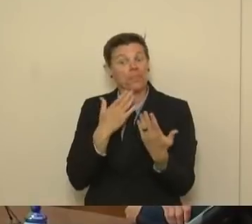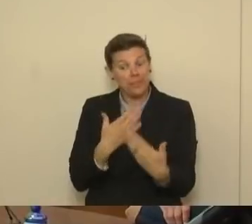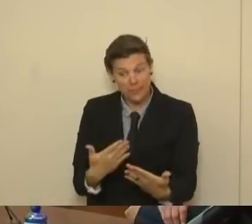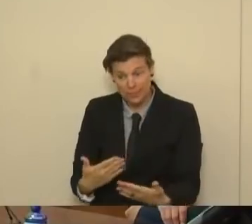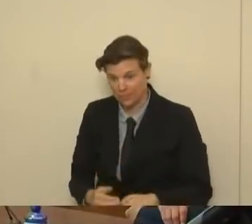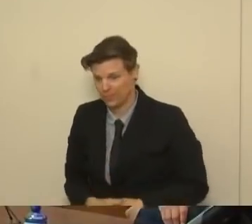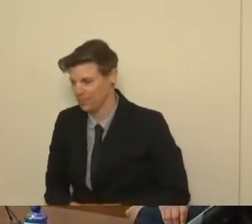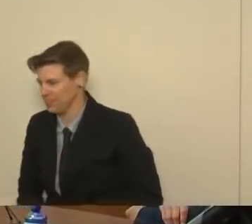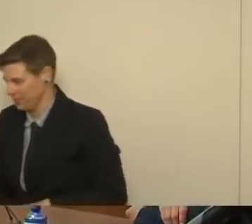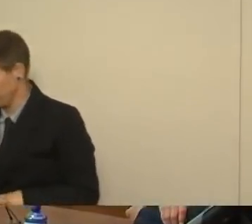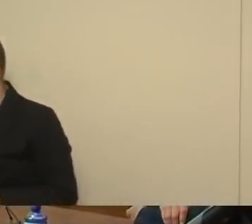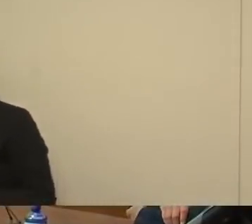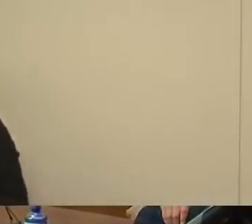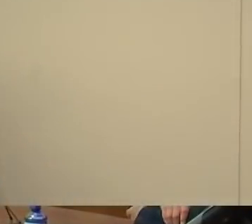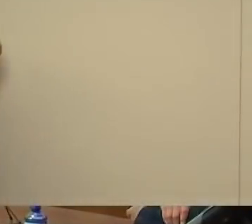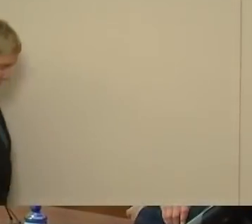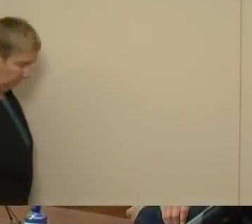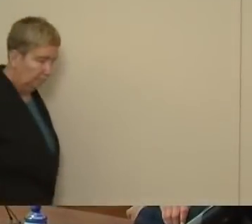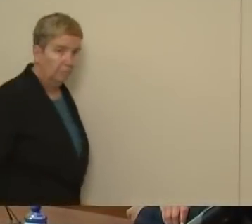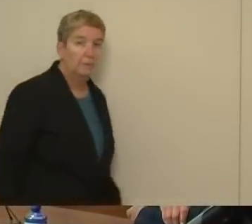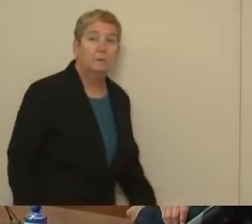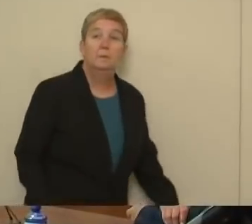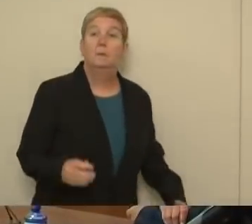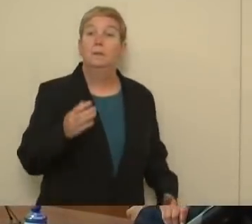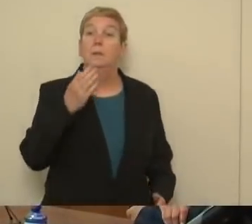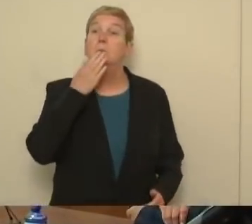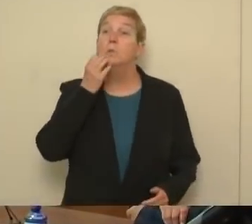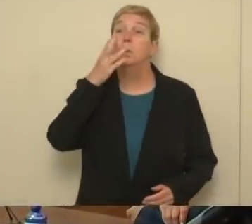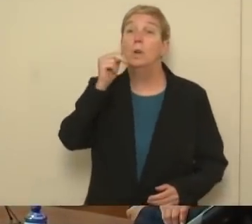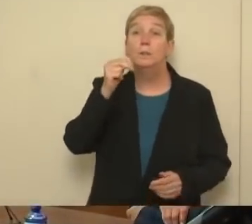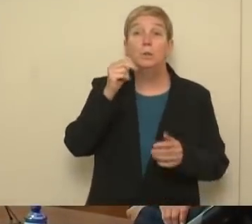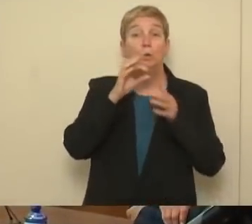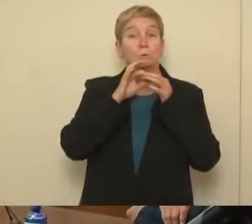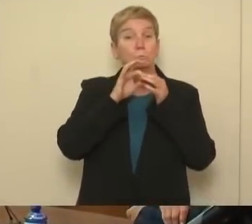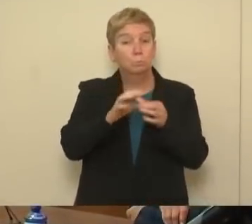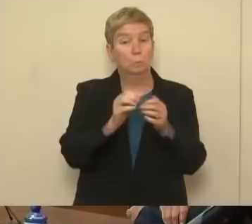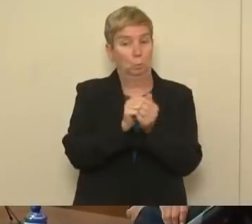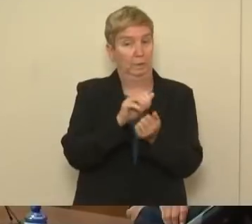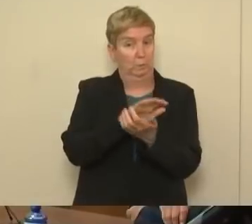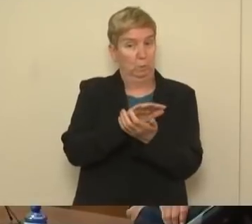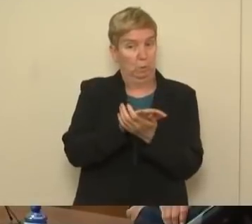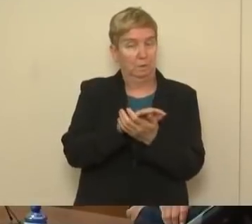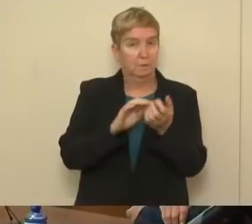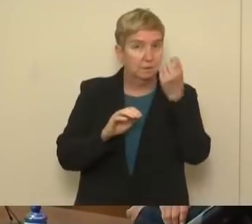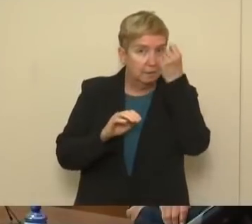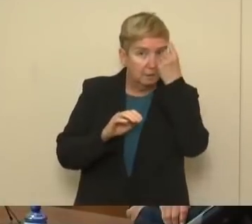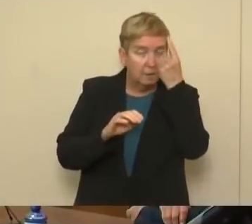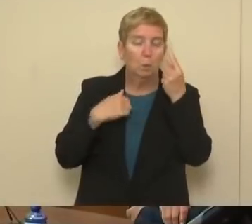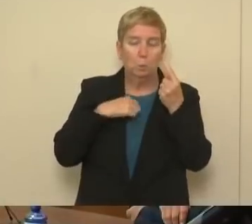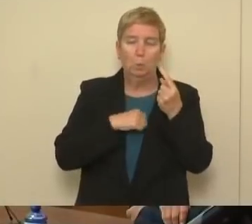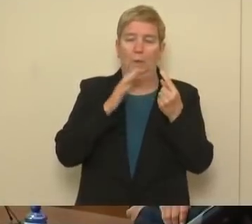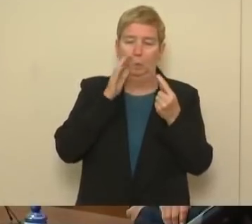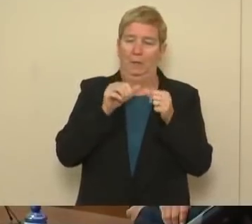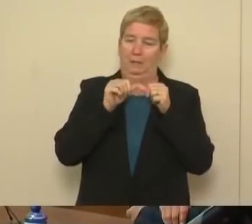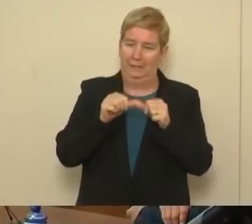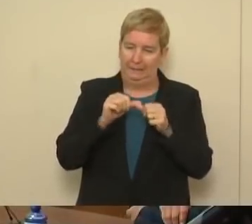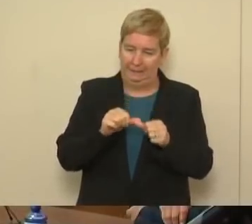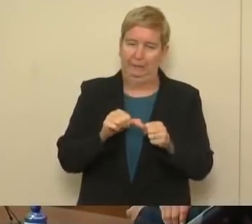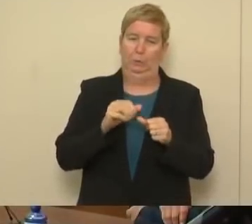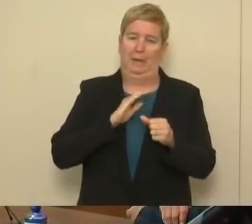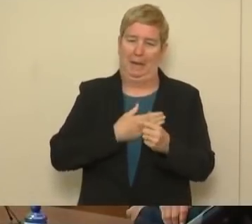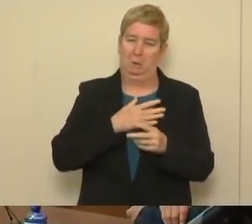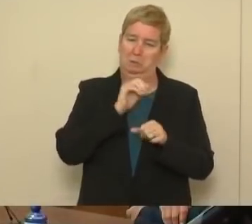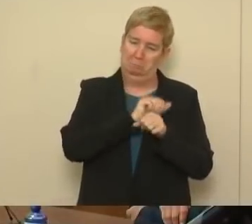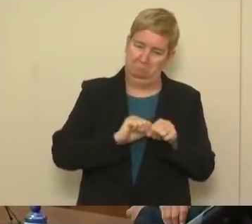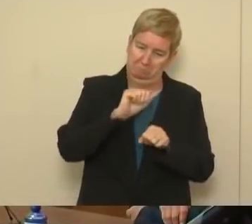So good news so far for schools, but we're going to continue to proceed in the same productive, proactive, cautious